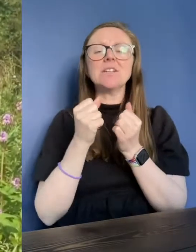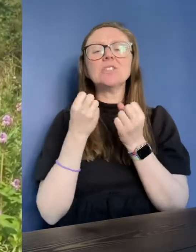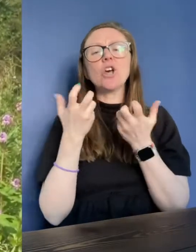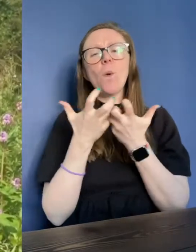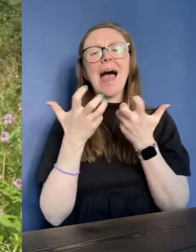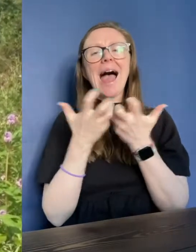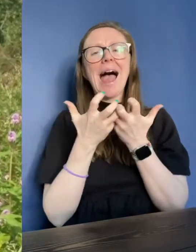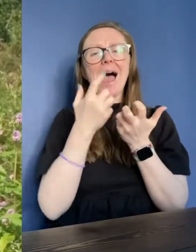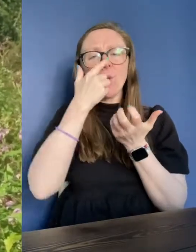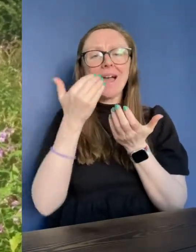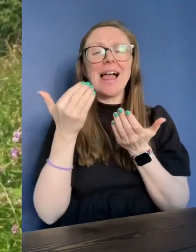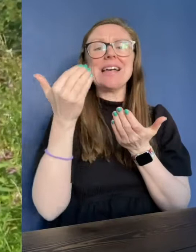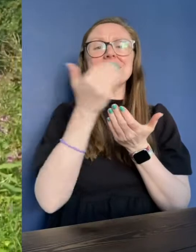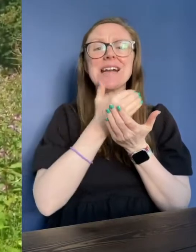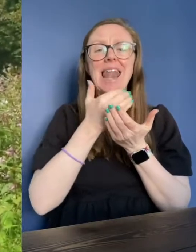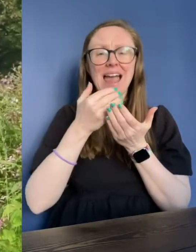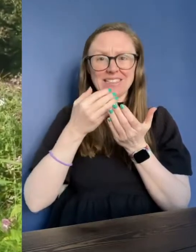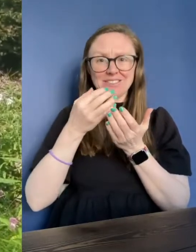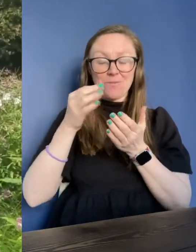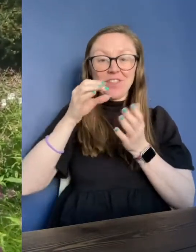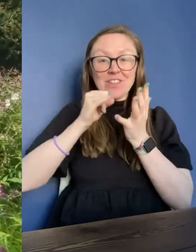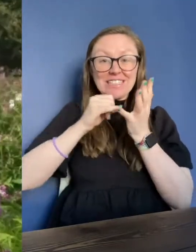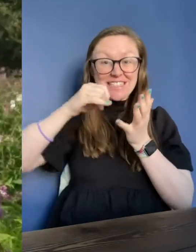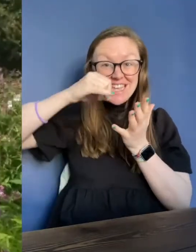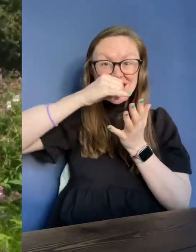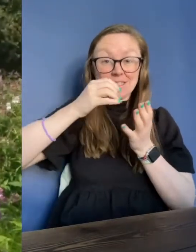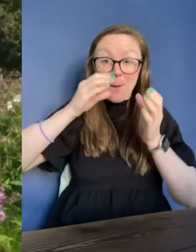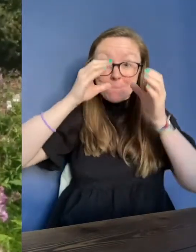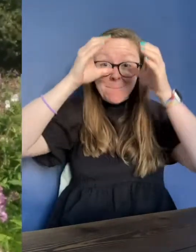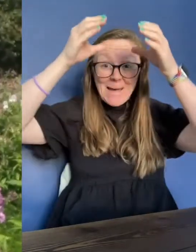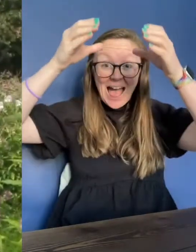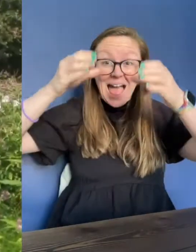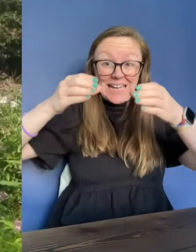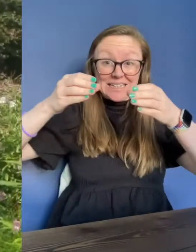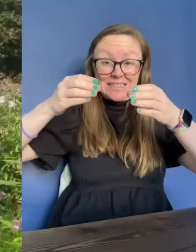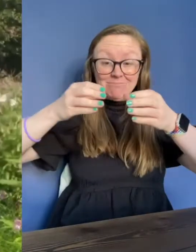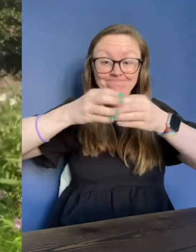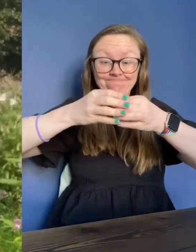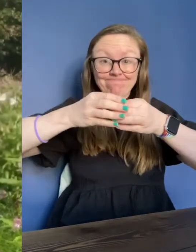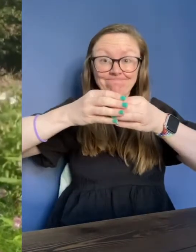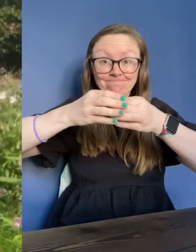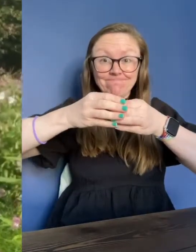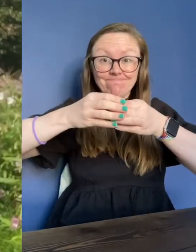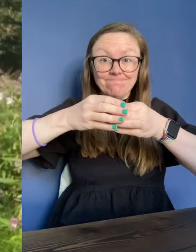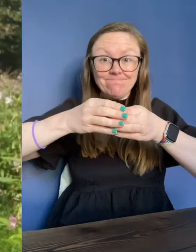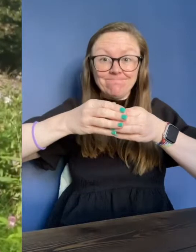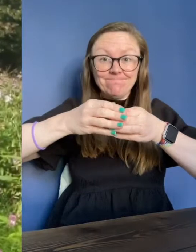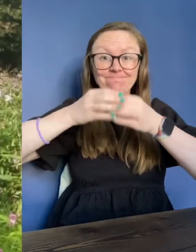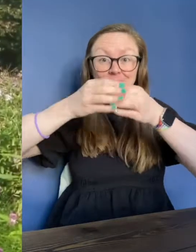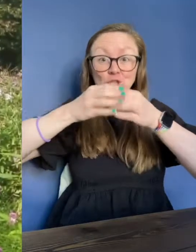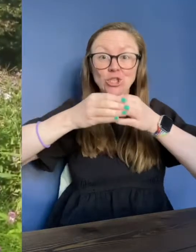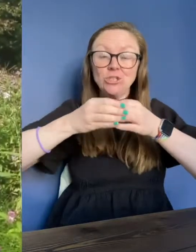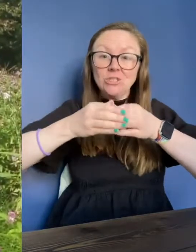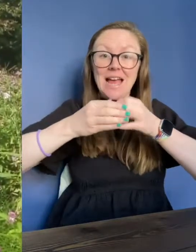of collecting the seed pods is we put a bag over the head. Give it a good